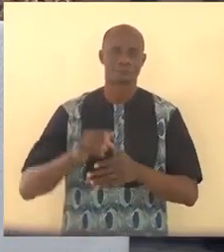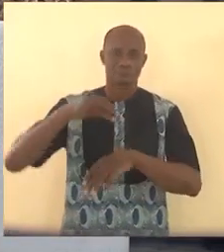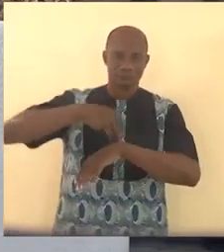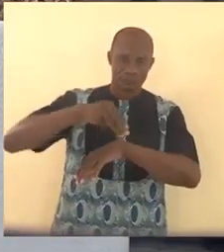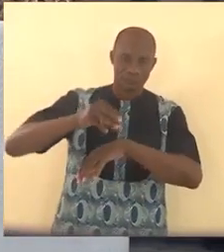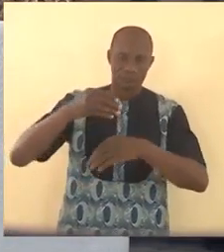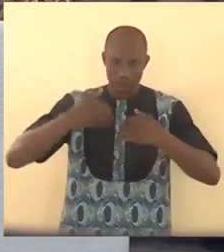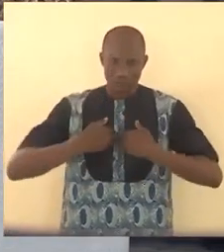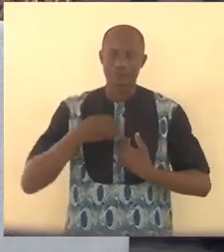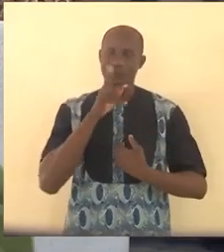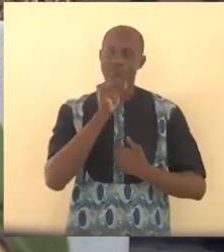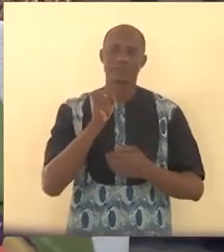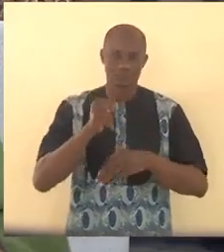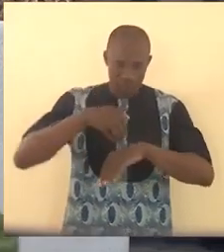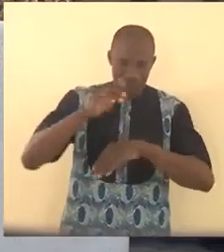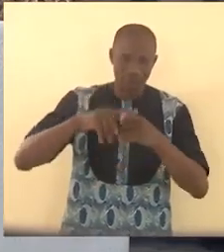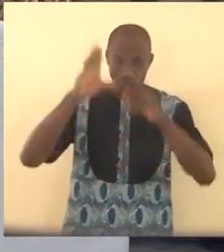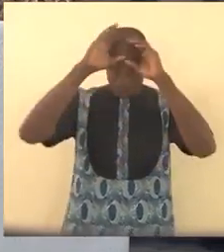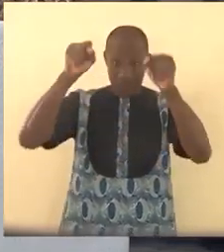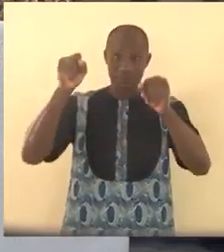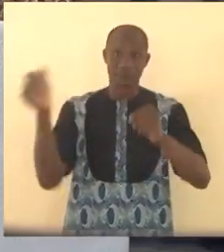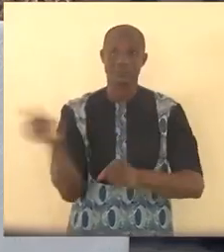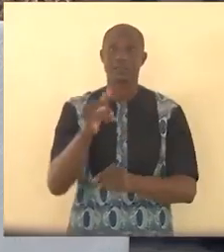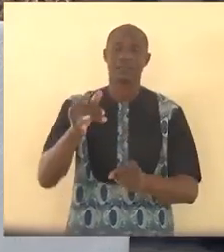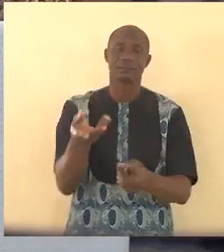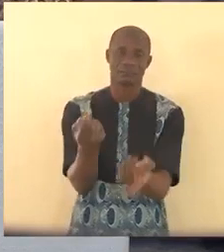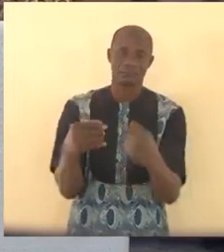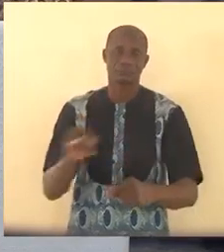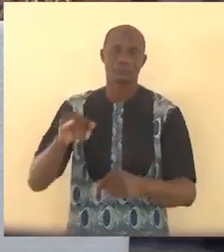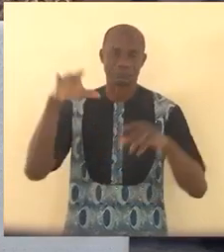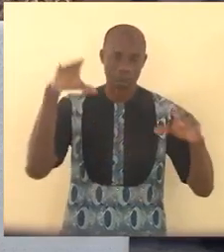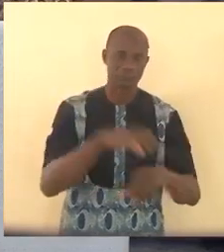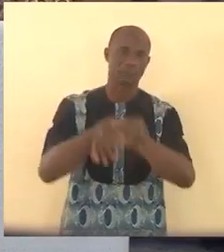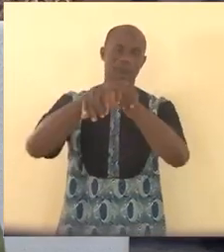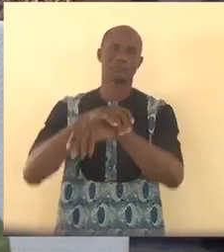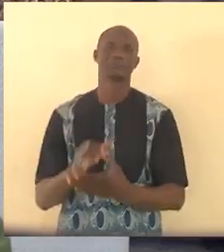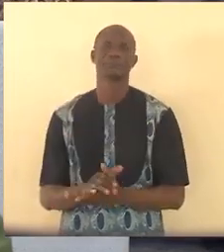Message has even been sent to our president that they are coming to kidnap him.